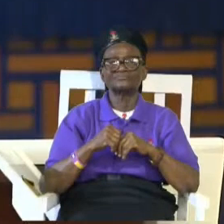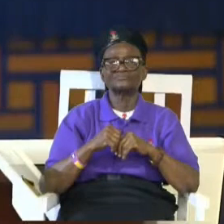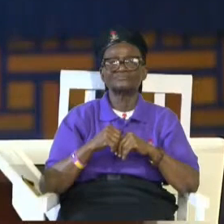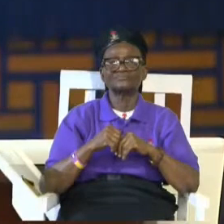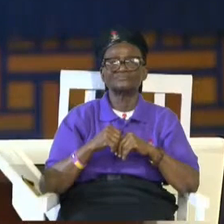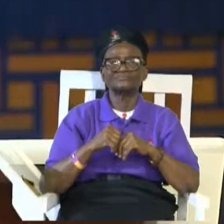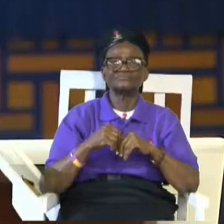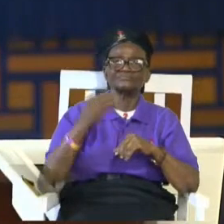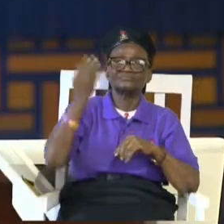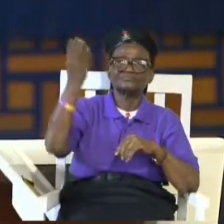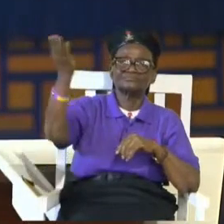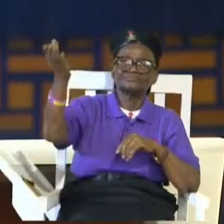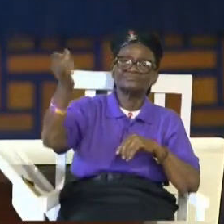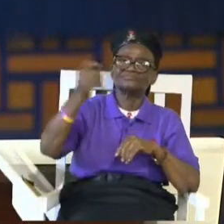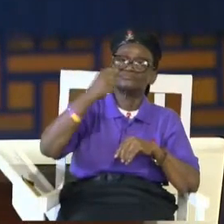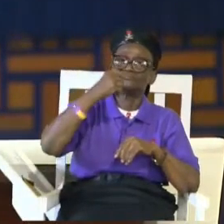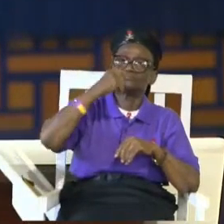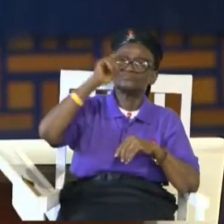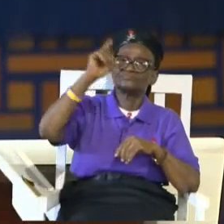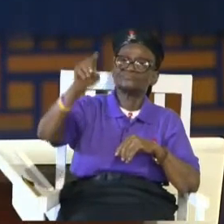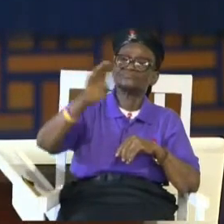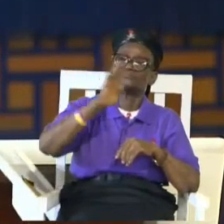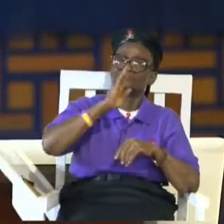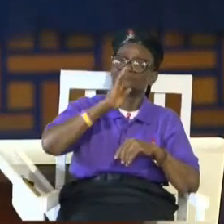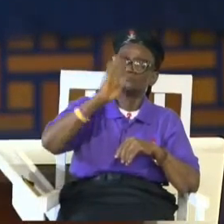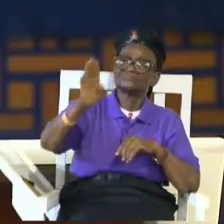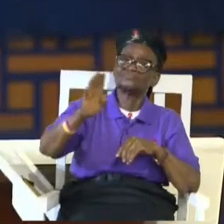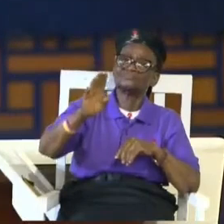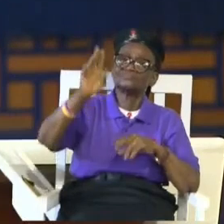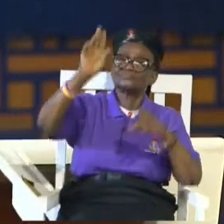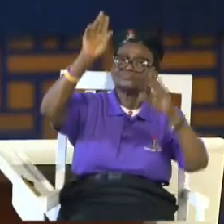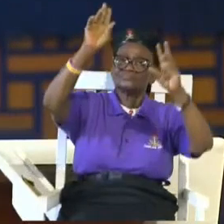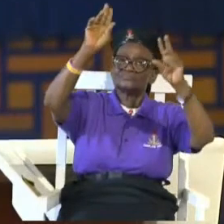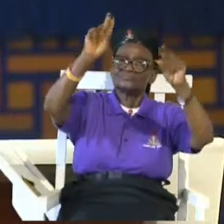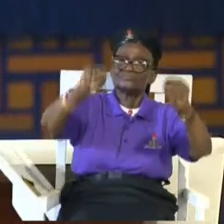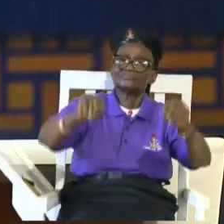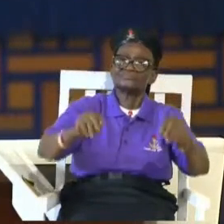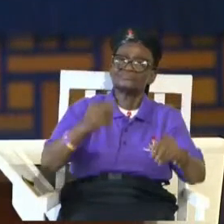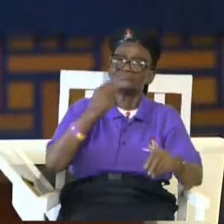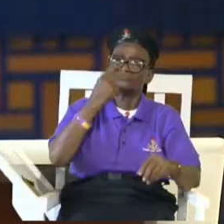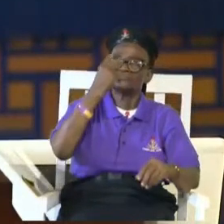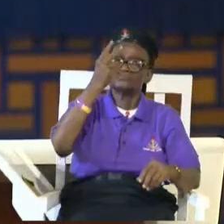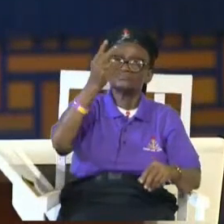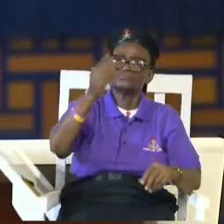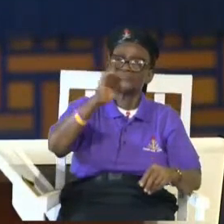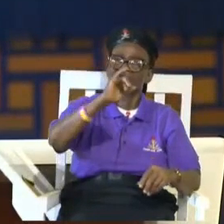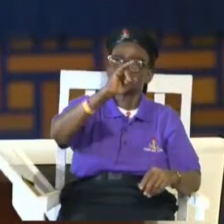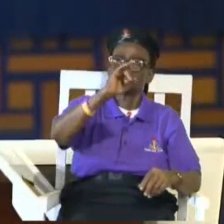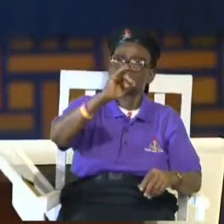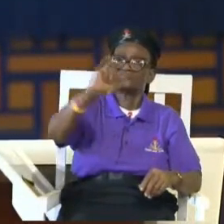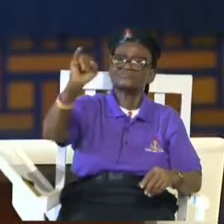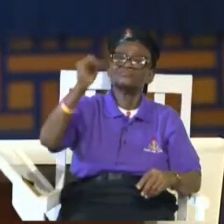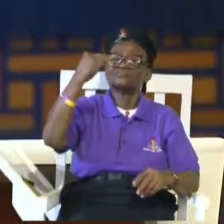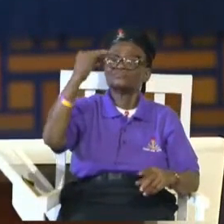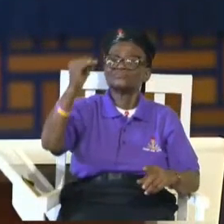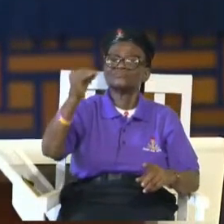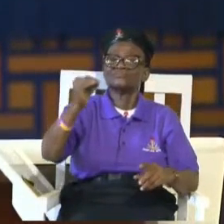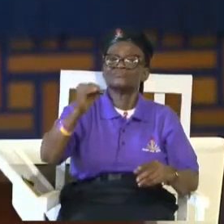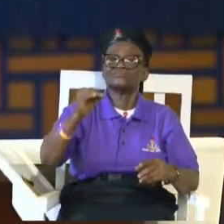There must be no trace of cooperation between you